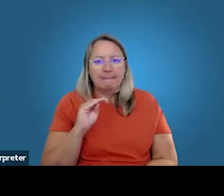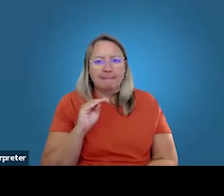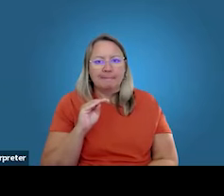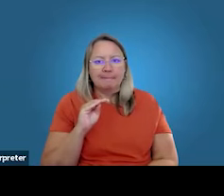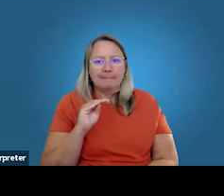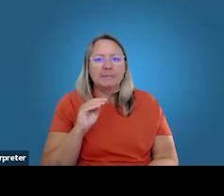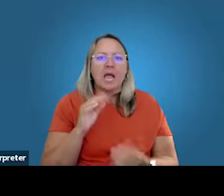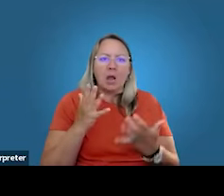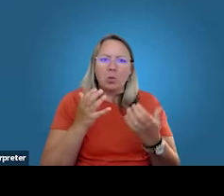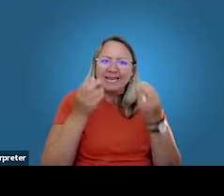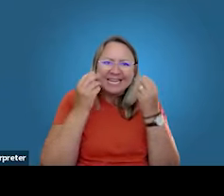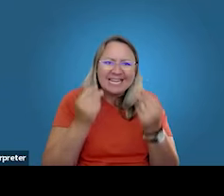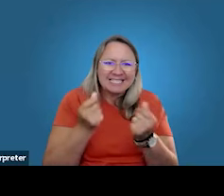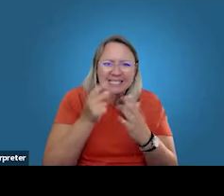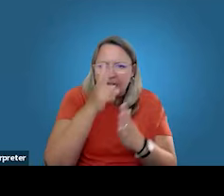instant immersion,